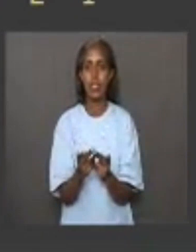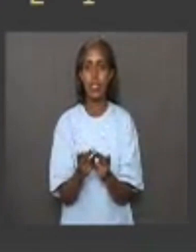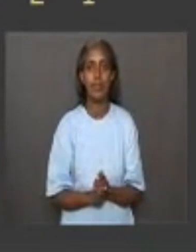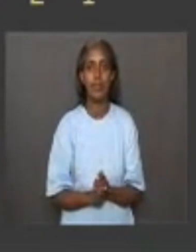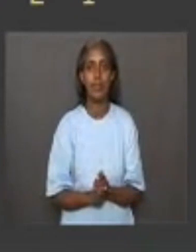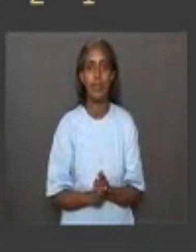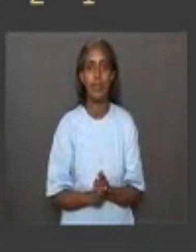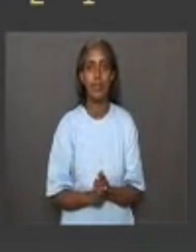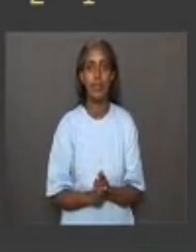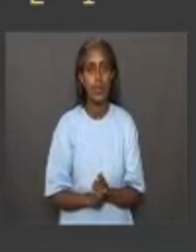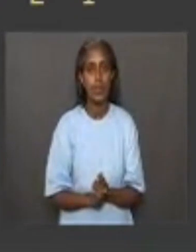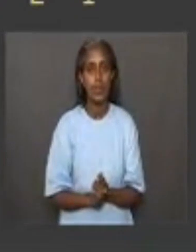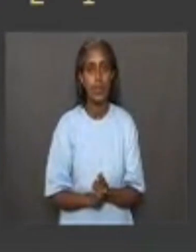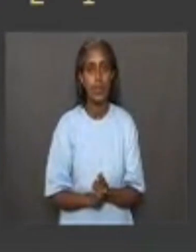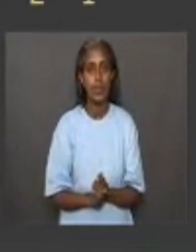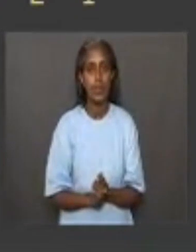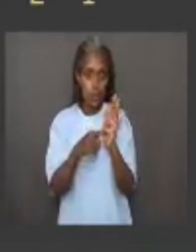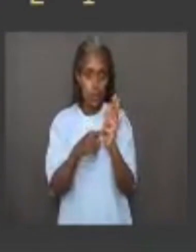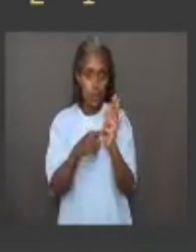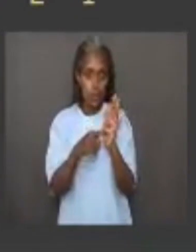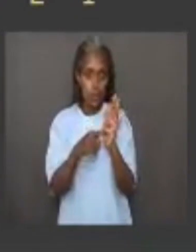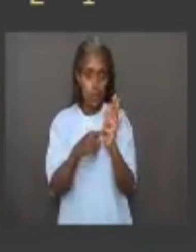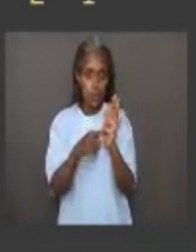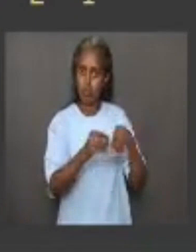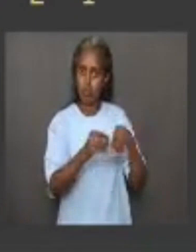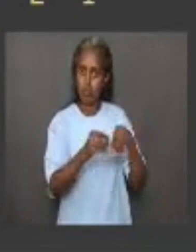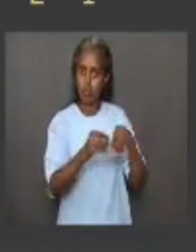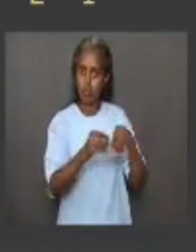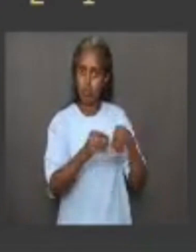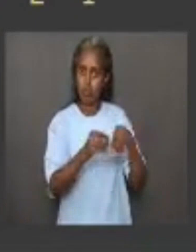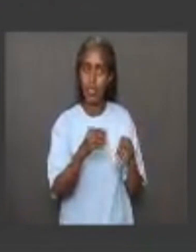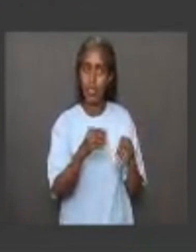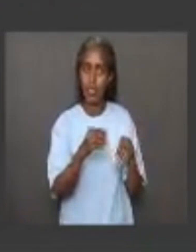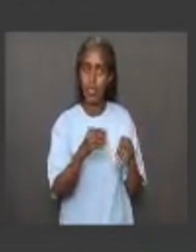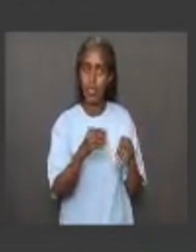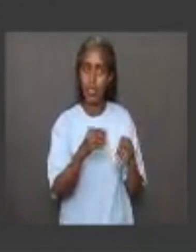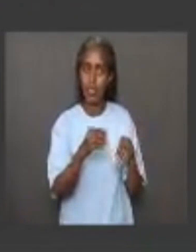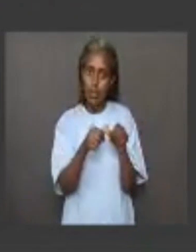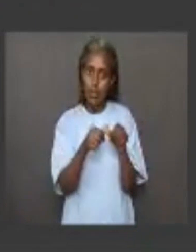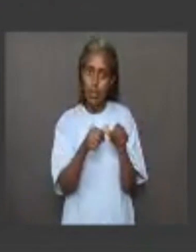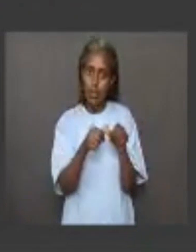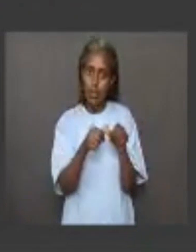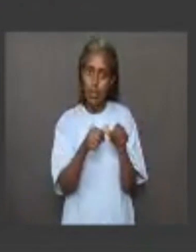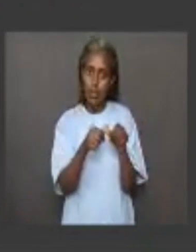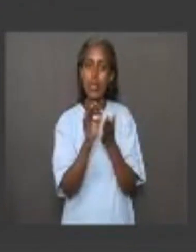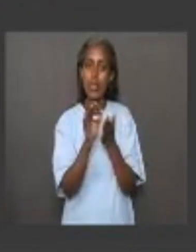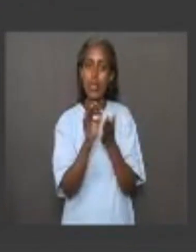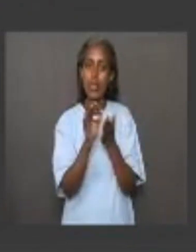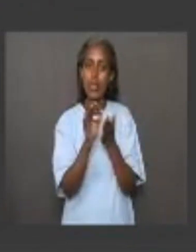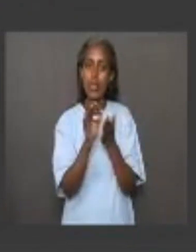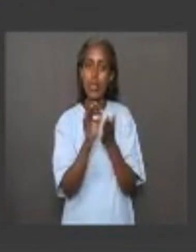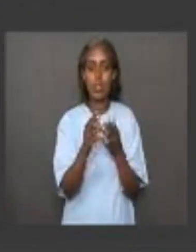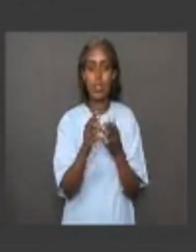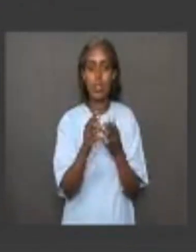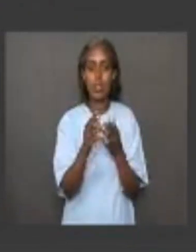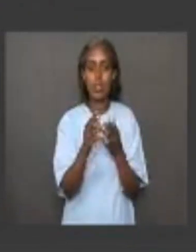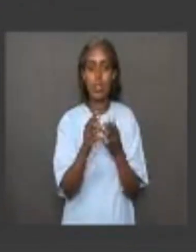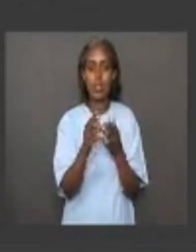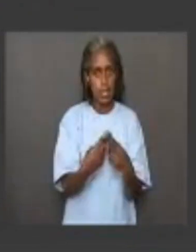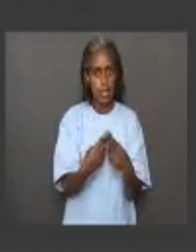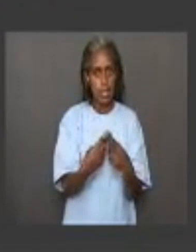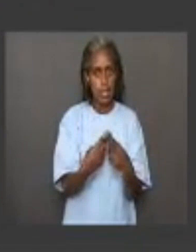We show this movement by noting that the number should be multiplied